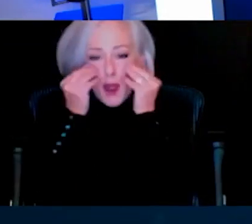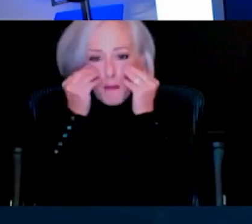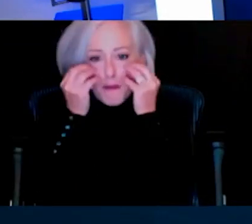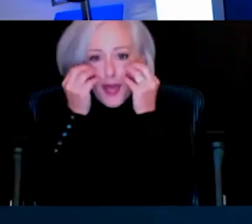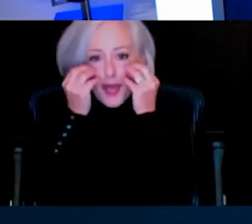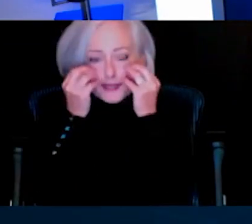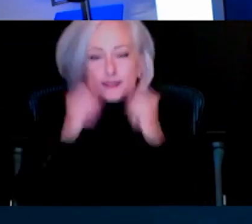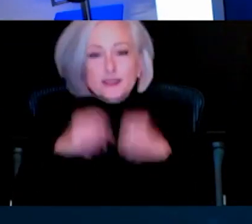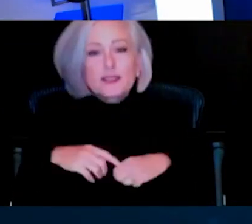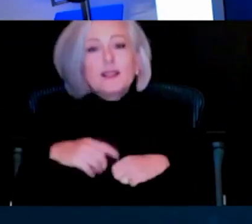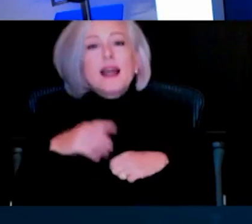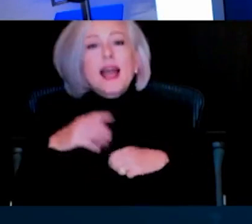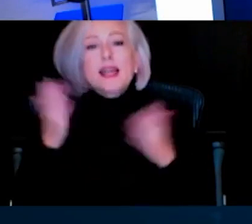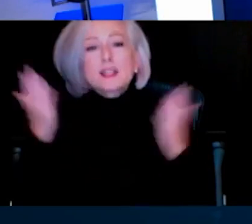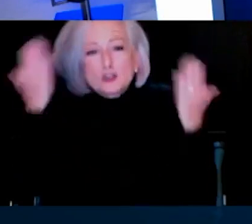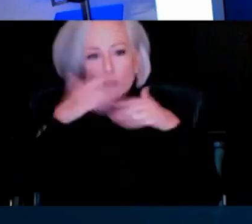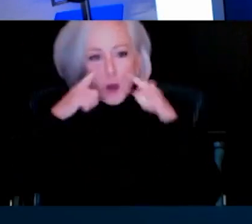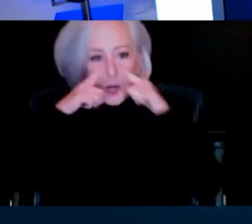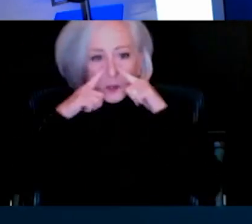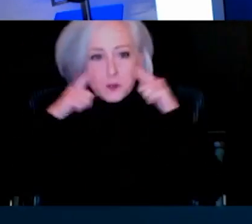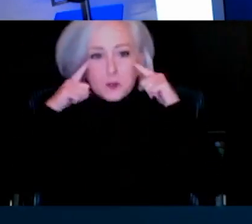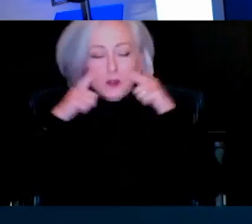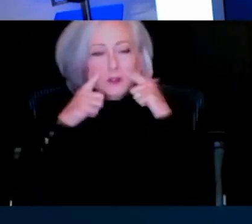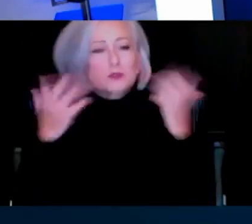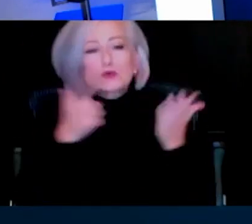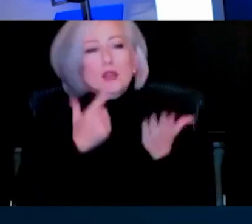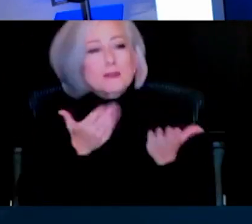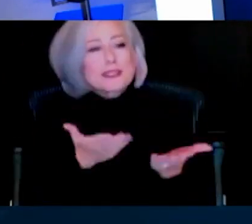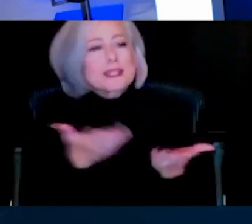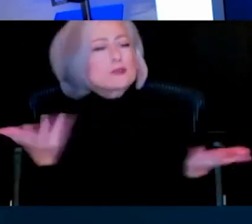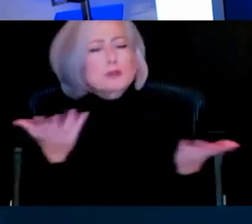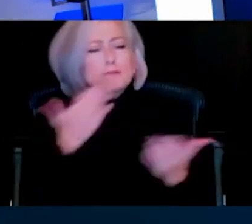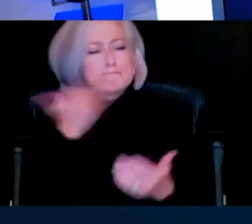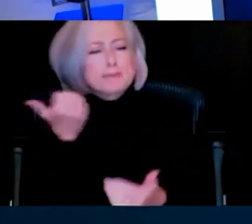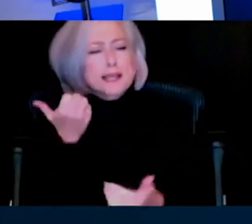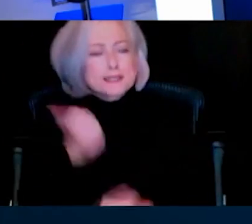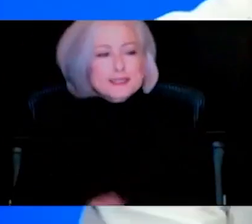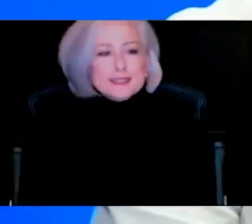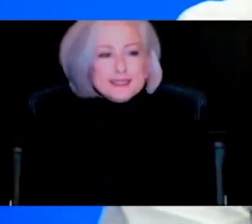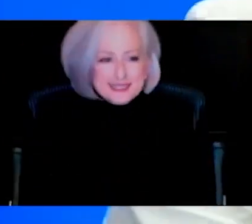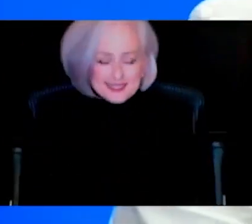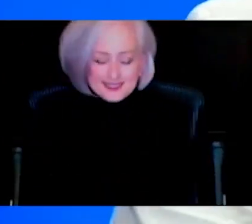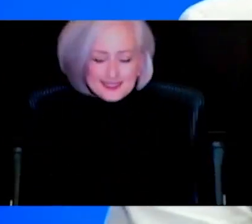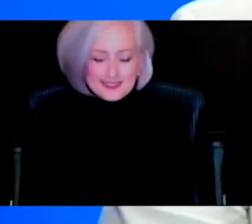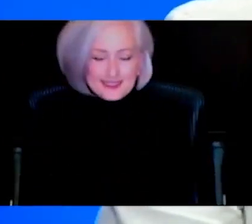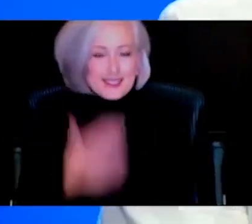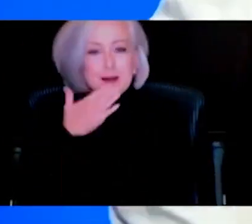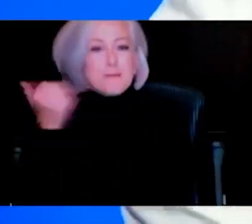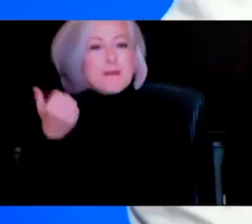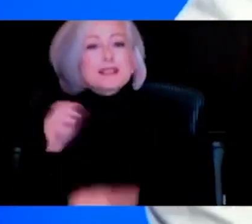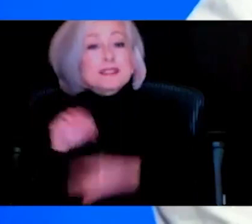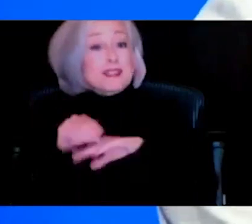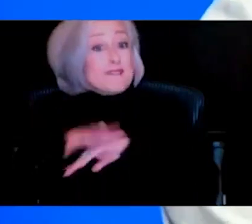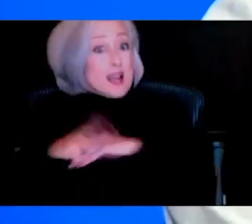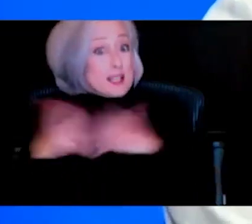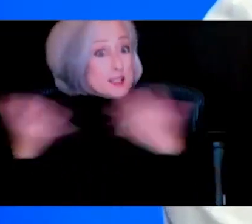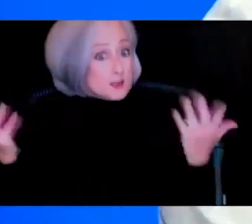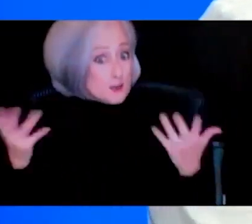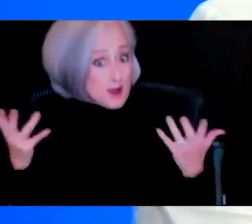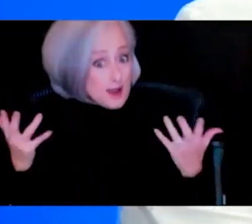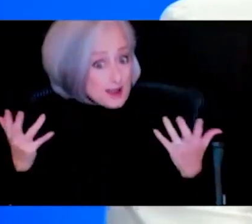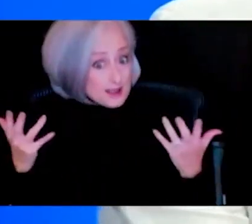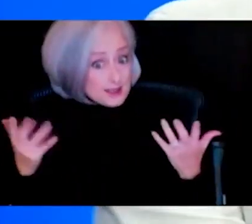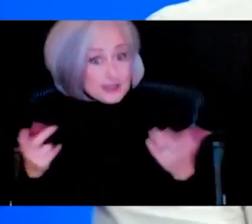dark circles. Best advice. Best advice is figure out what's causing